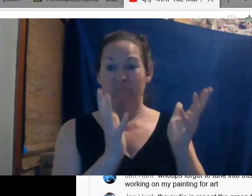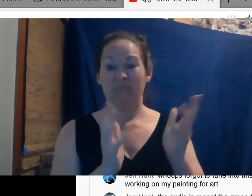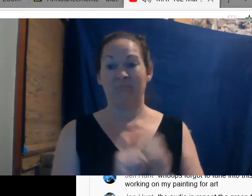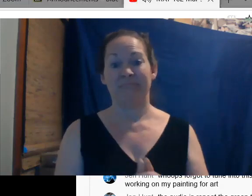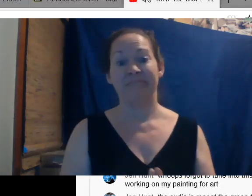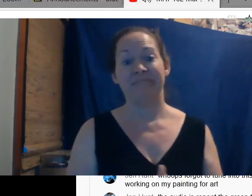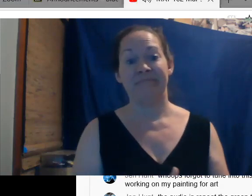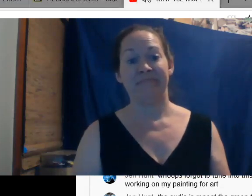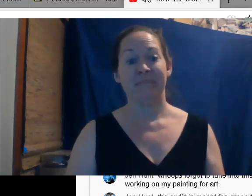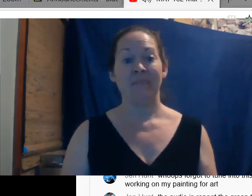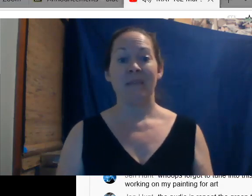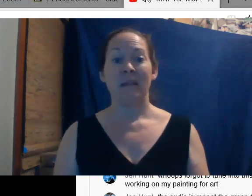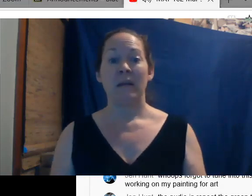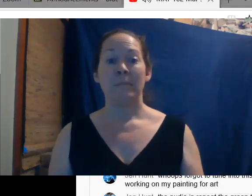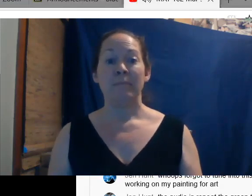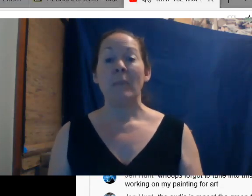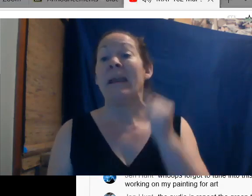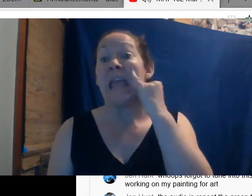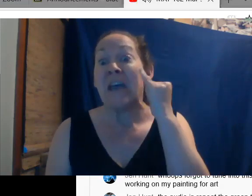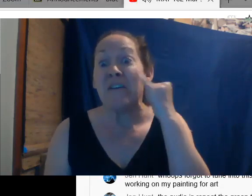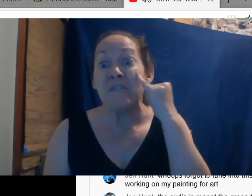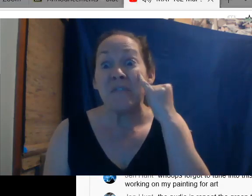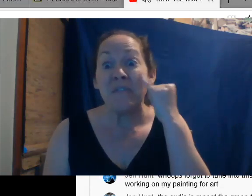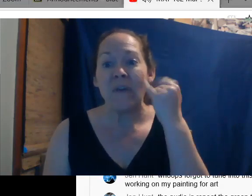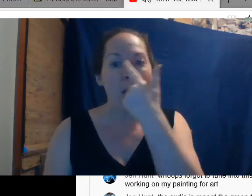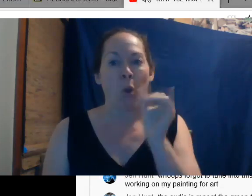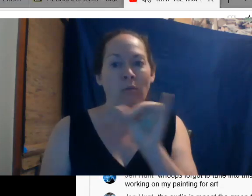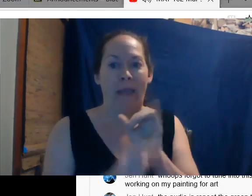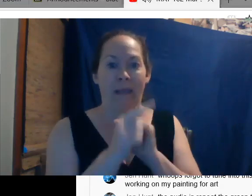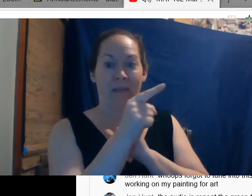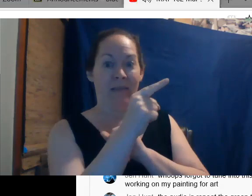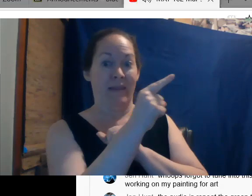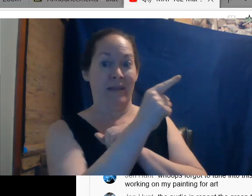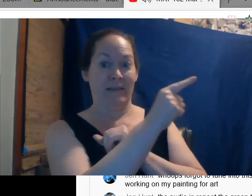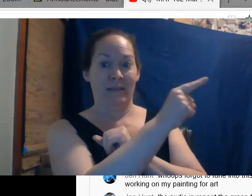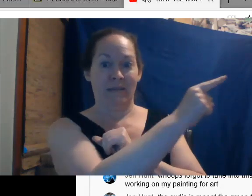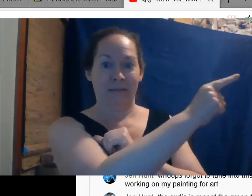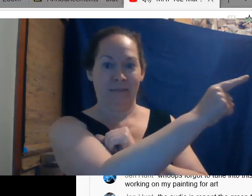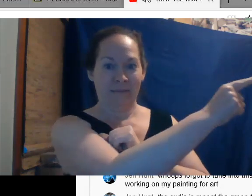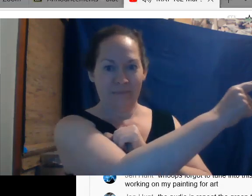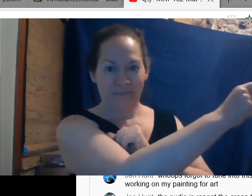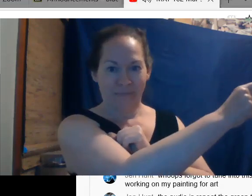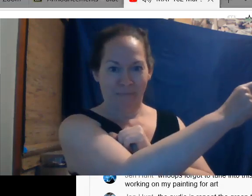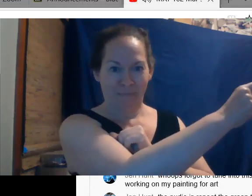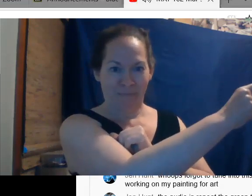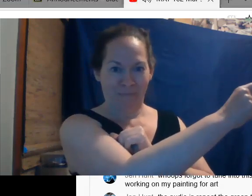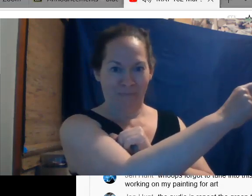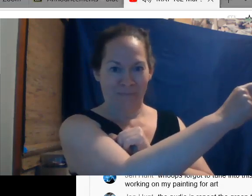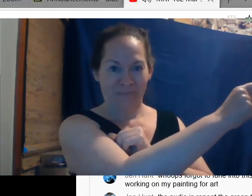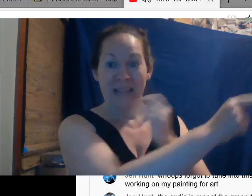thing to look for. If this was 3x cubed plus 3x squared plus 3x